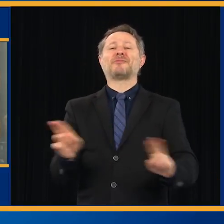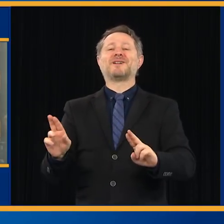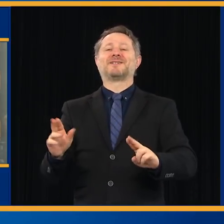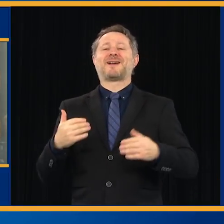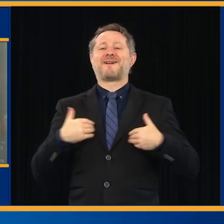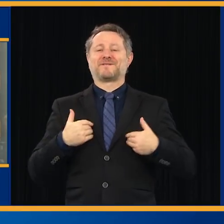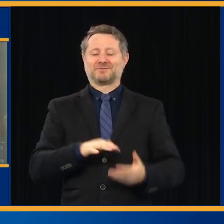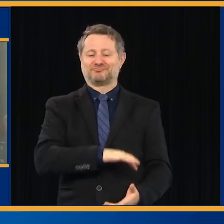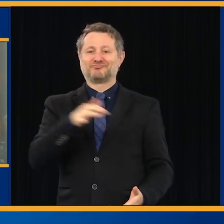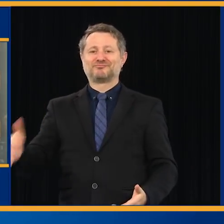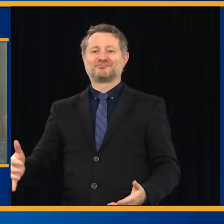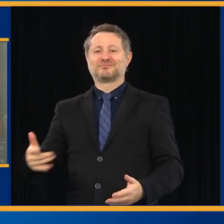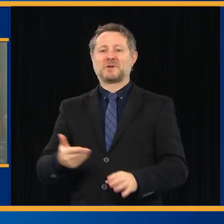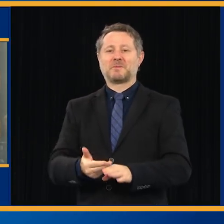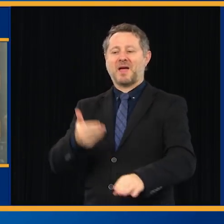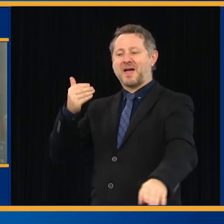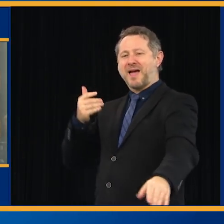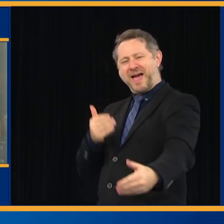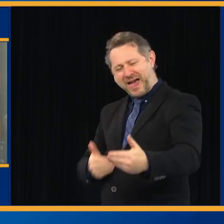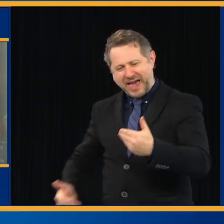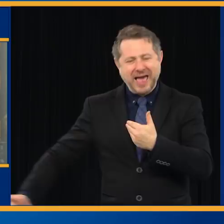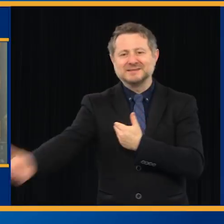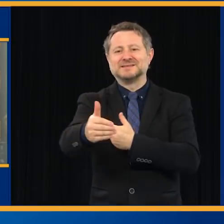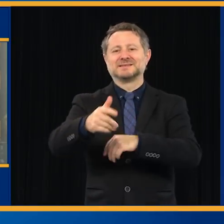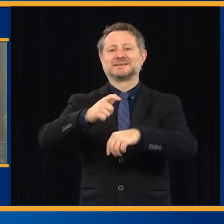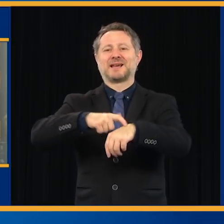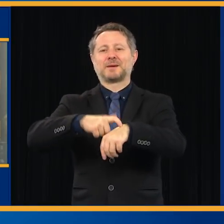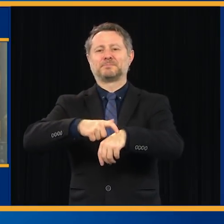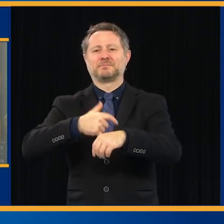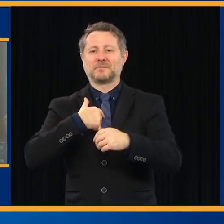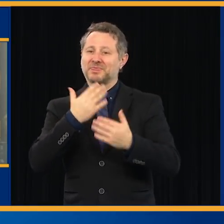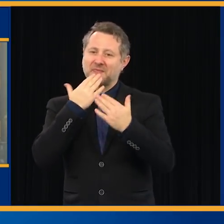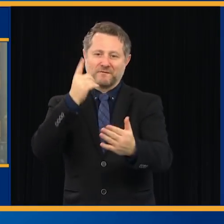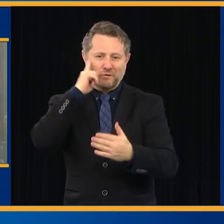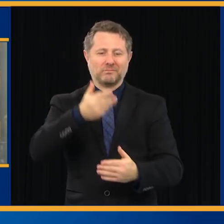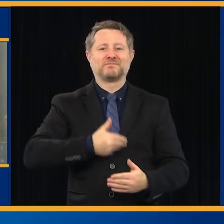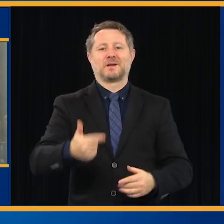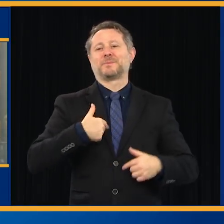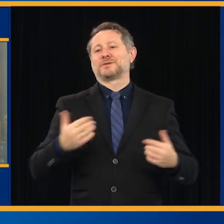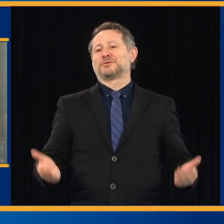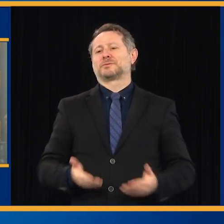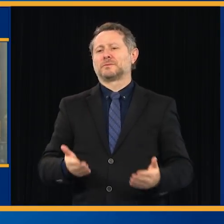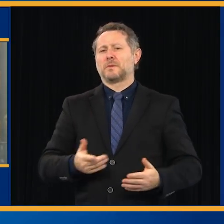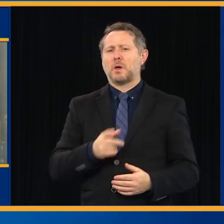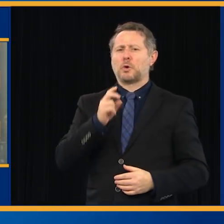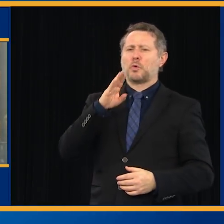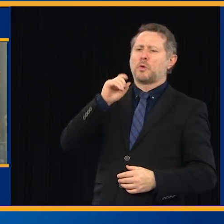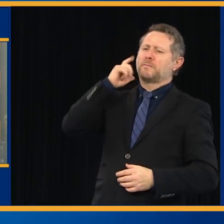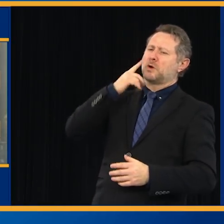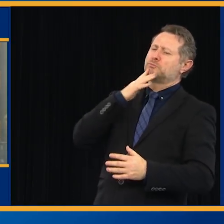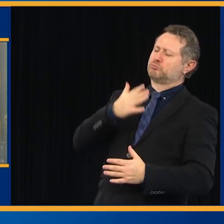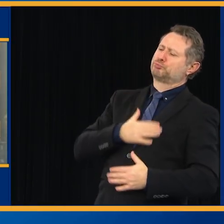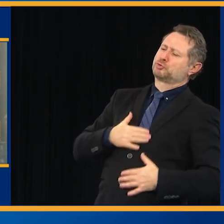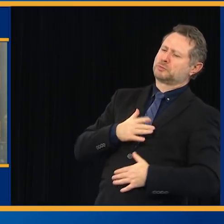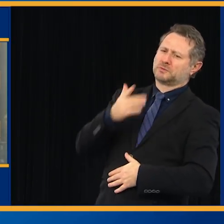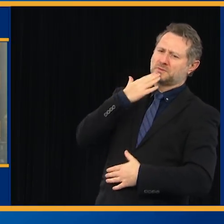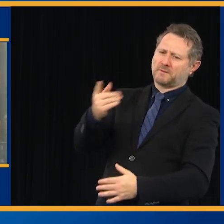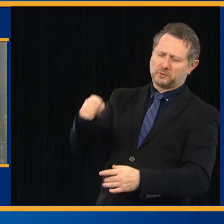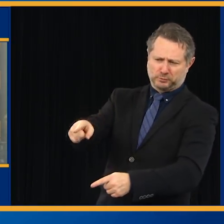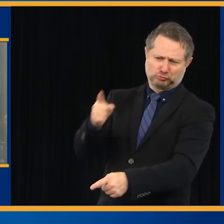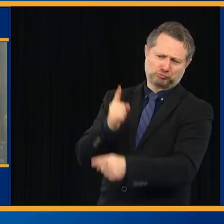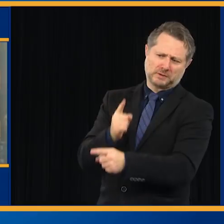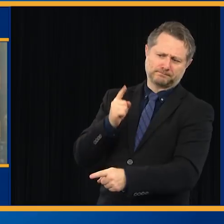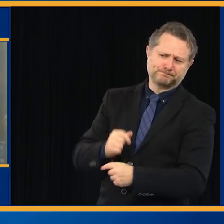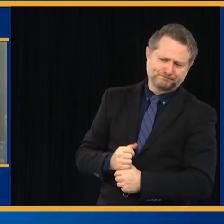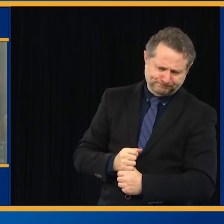forward. And we do it much better together. Thanks for getting us together, Andrew. No, my pleasure. Thank you very, very much, Governor. And you're right. Look,